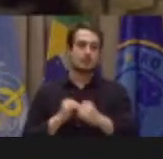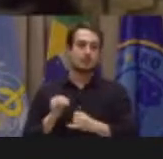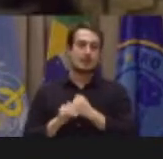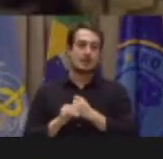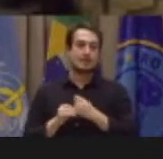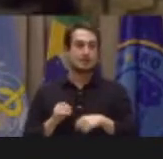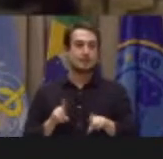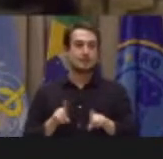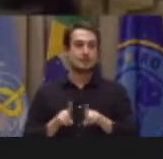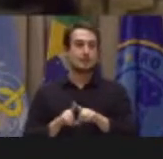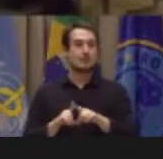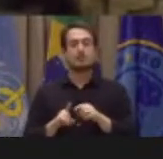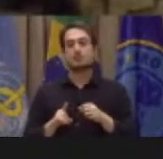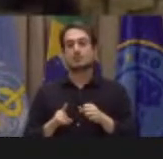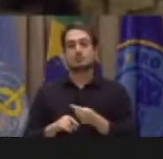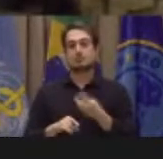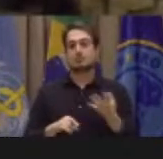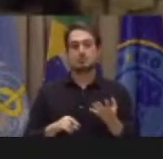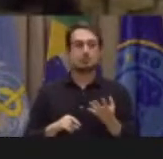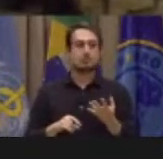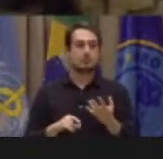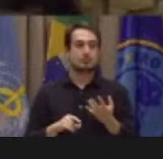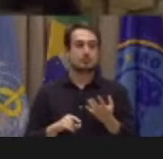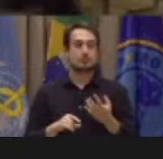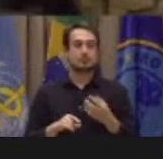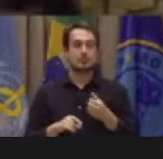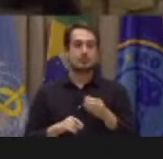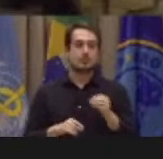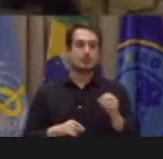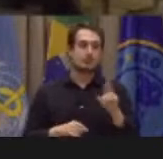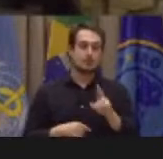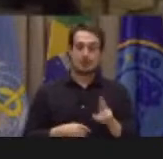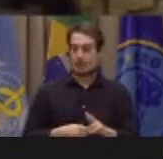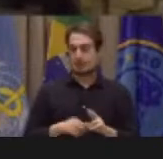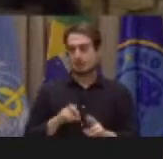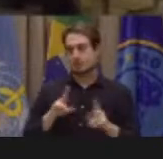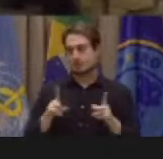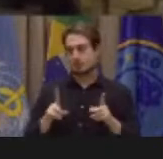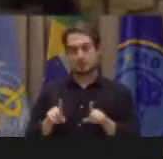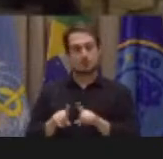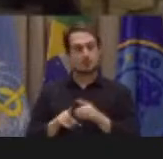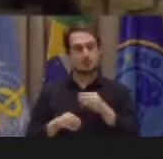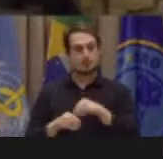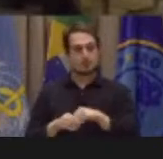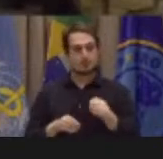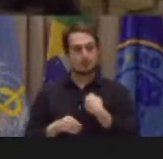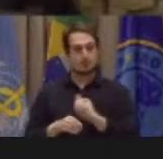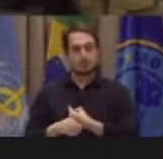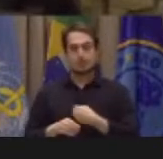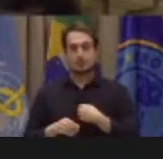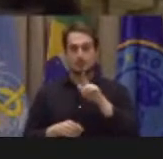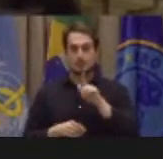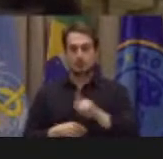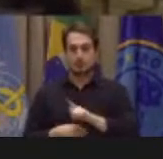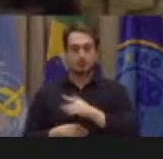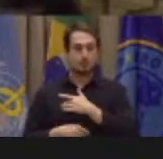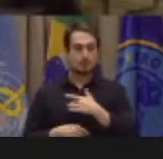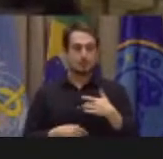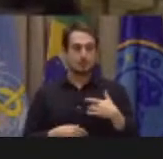conventional scale, I'm just going to buy one that is connected to IoT. And how much is